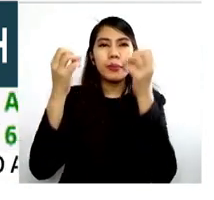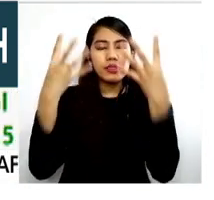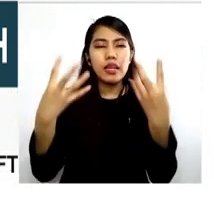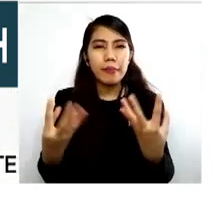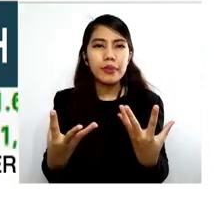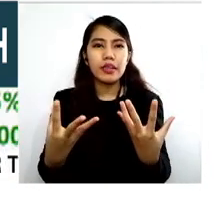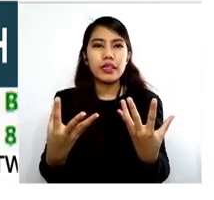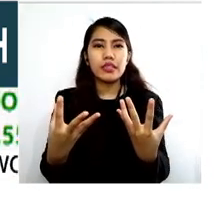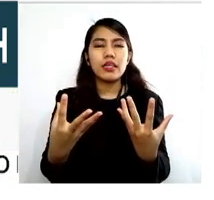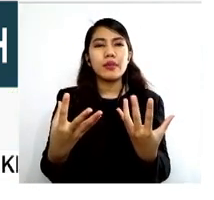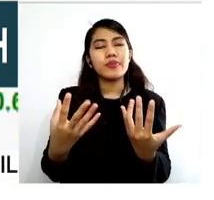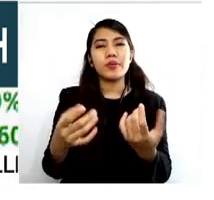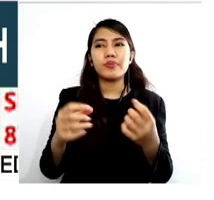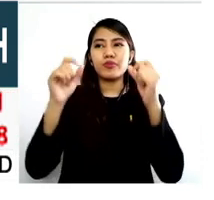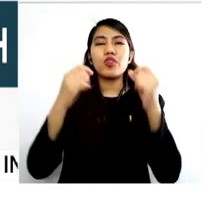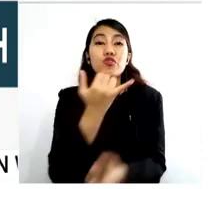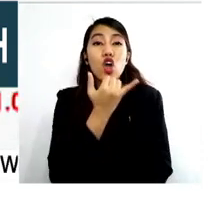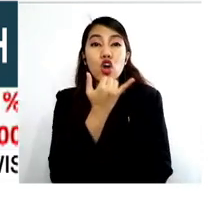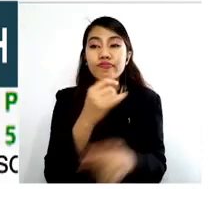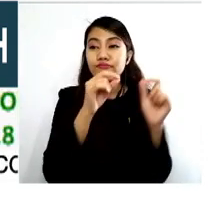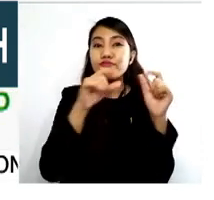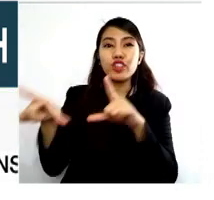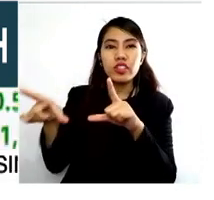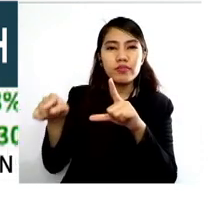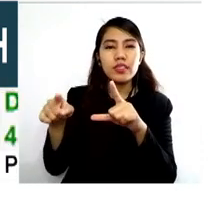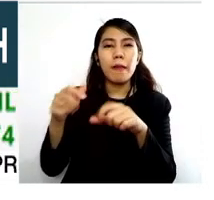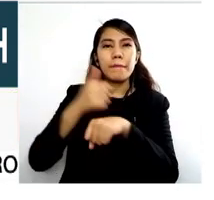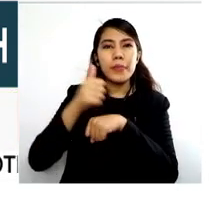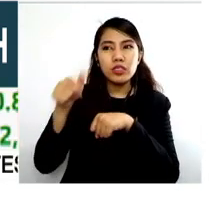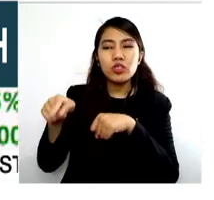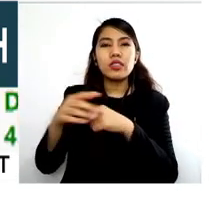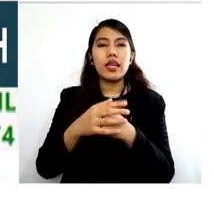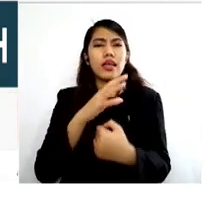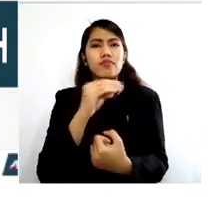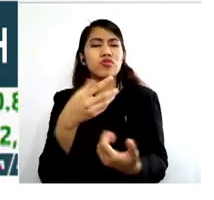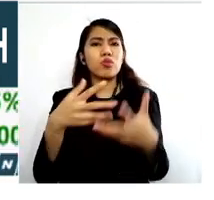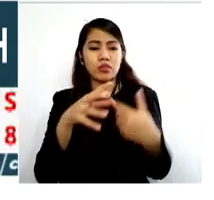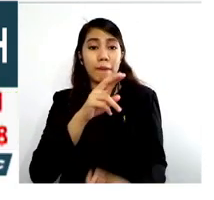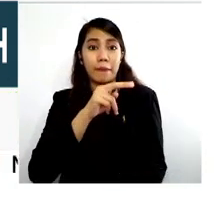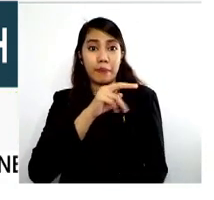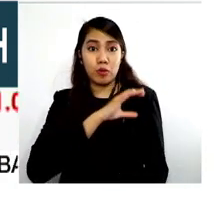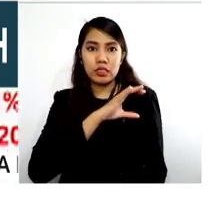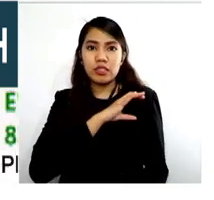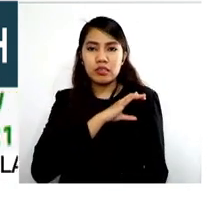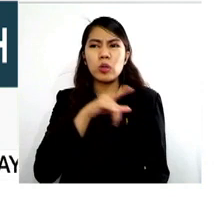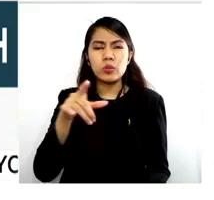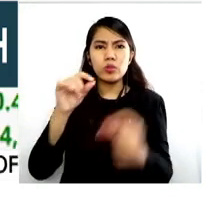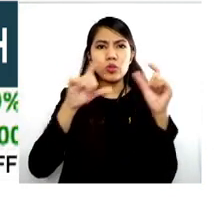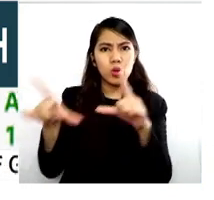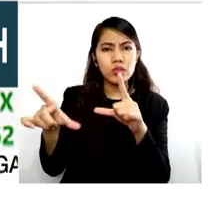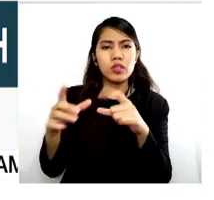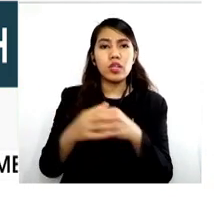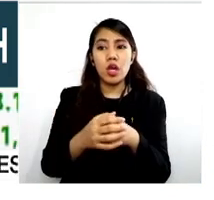red tagging, terrorist tagging by local state security forces. No, mm-hmm. her picture and name was in